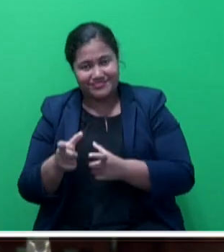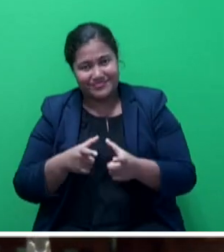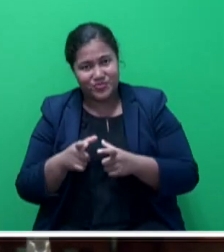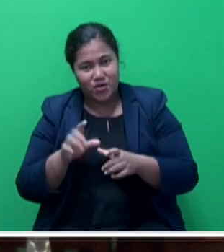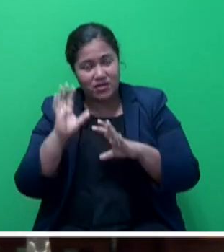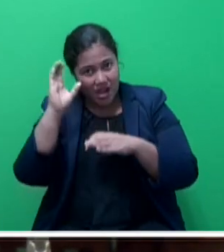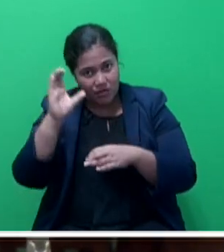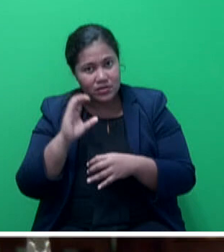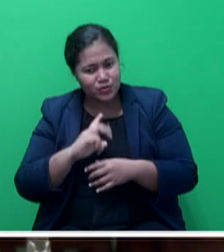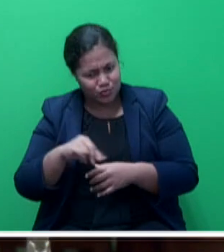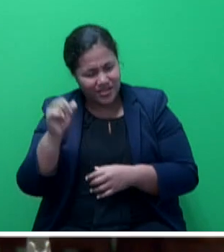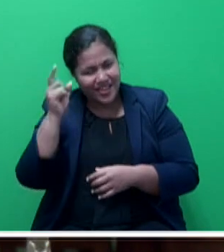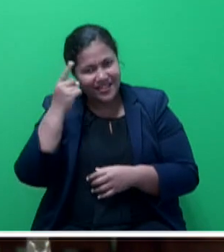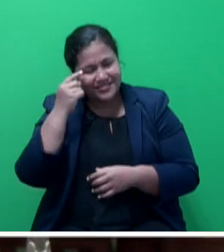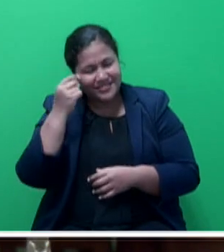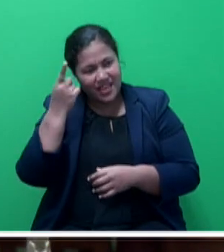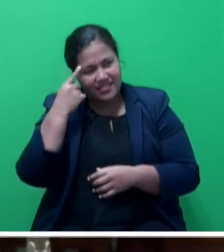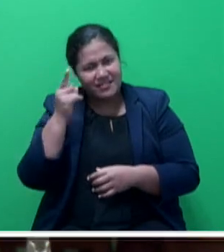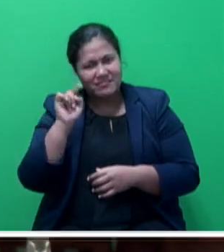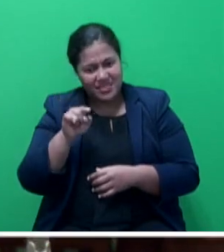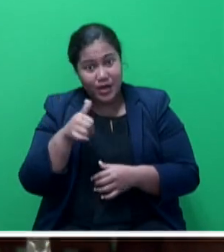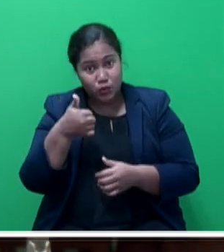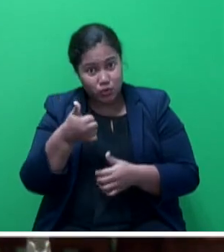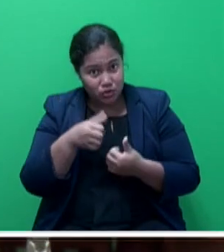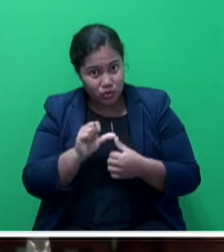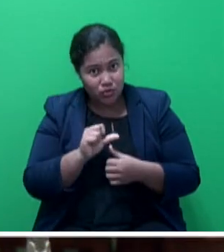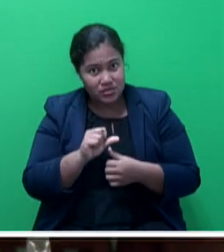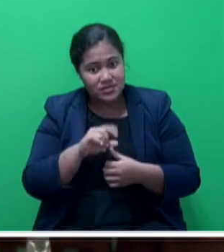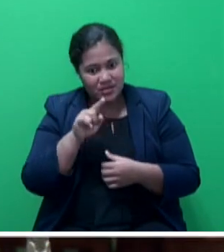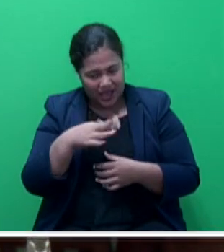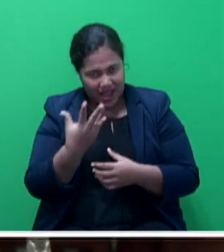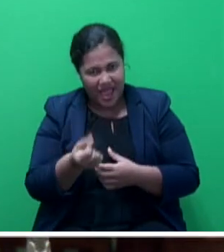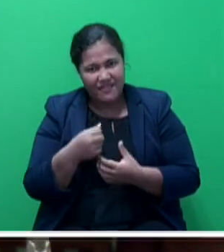imagine that good news will lead to enormous confidence.